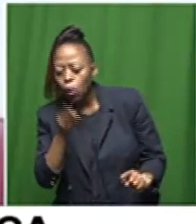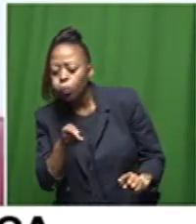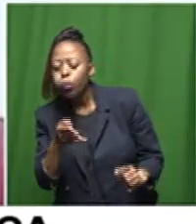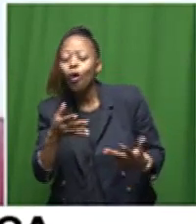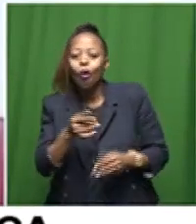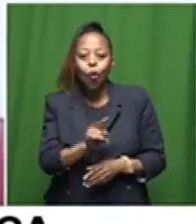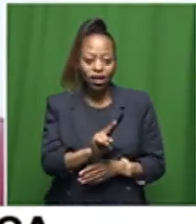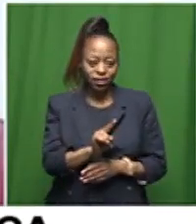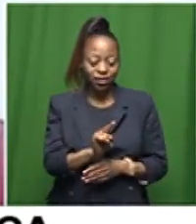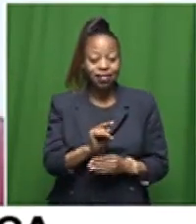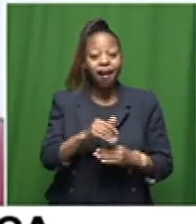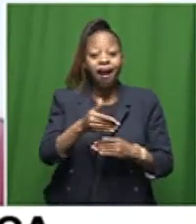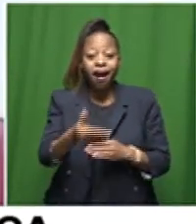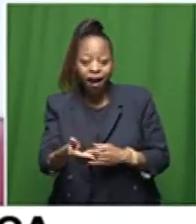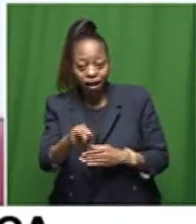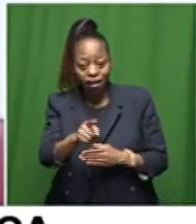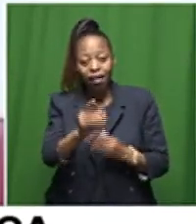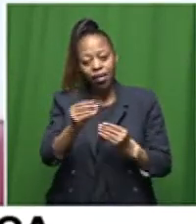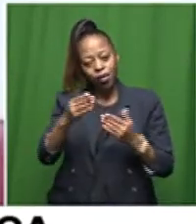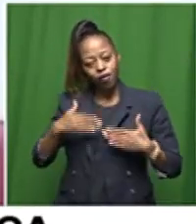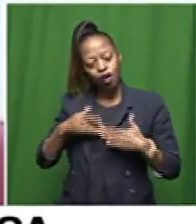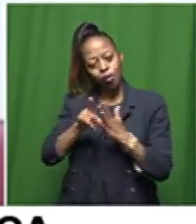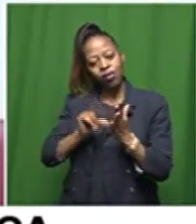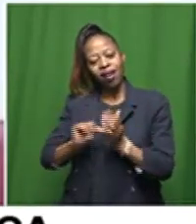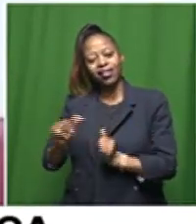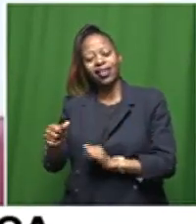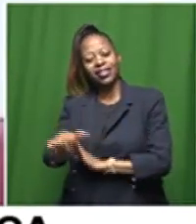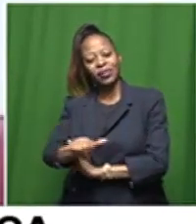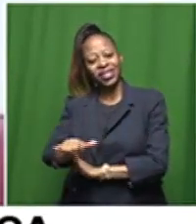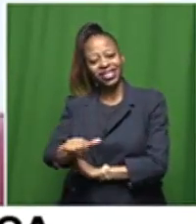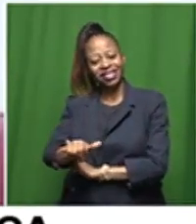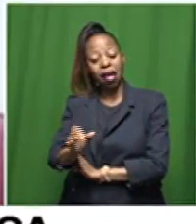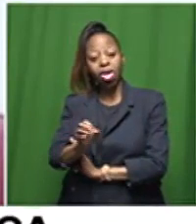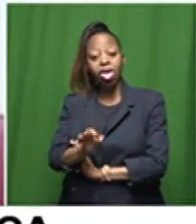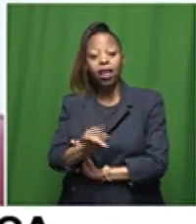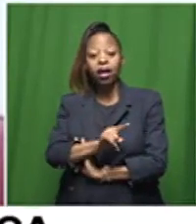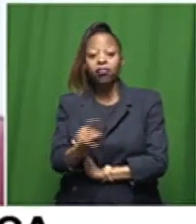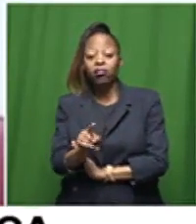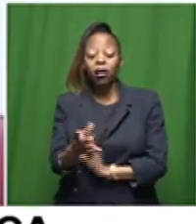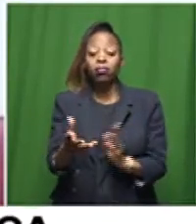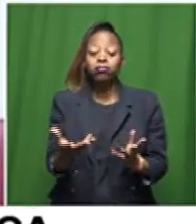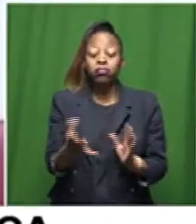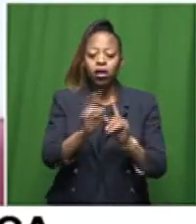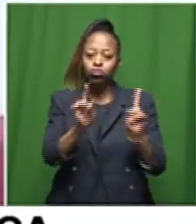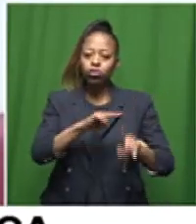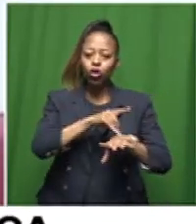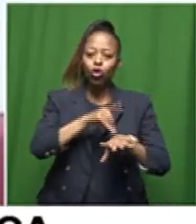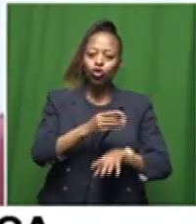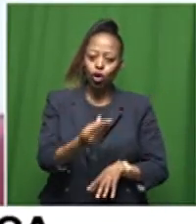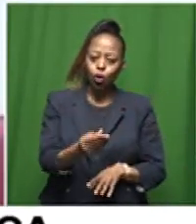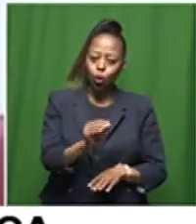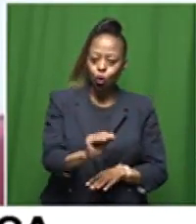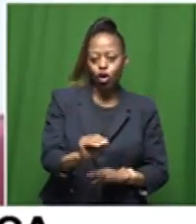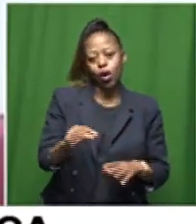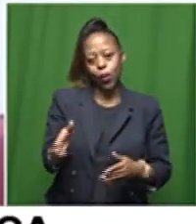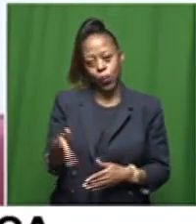not. Then after is where they can give me the date for the operation if the specialist is there.